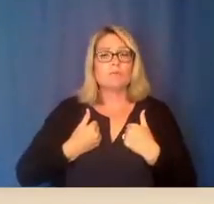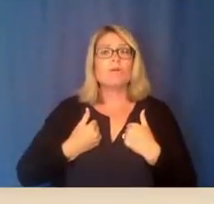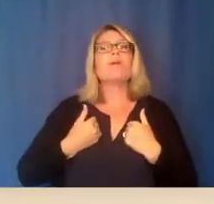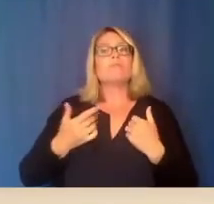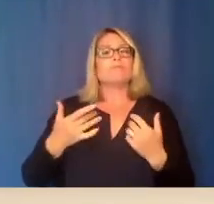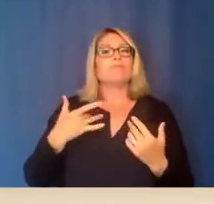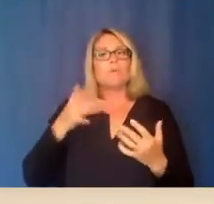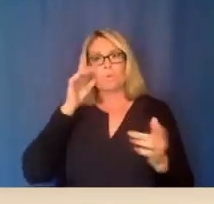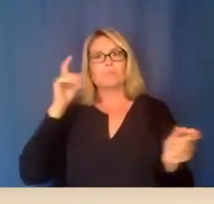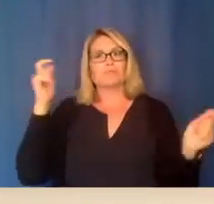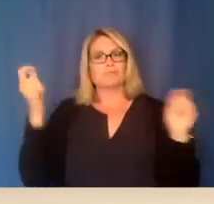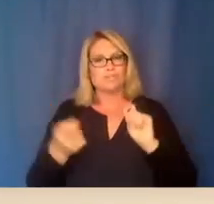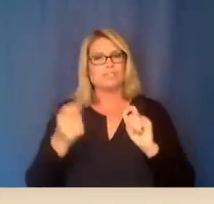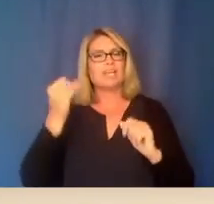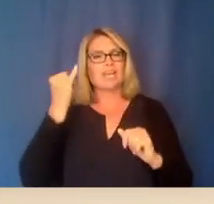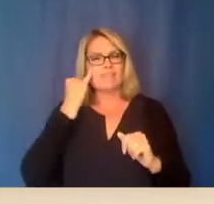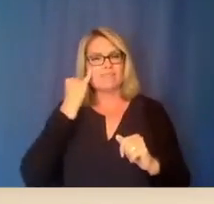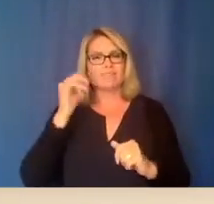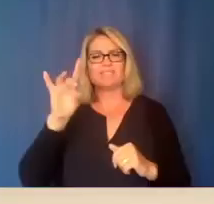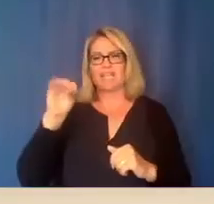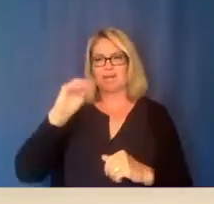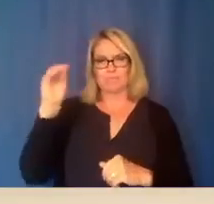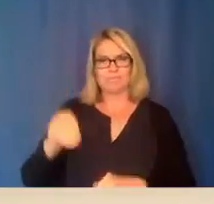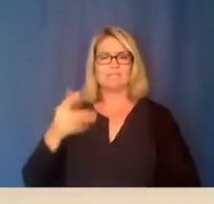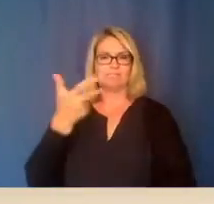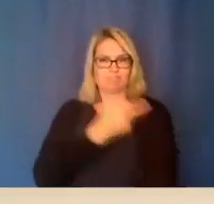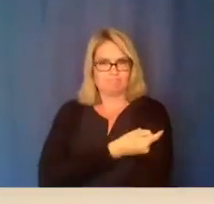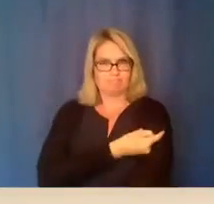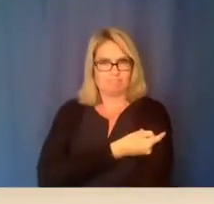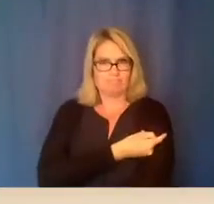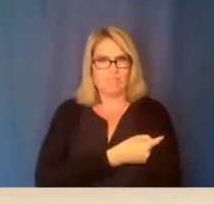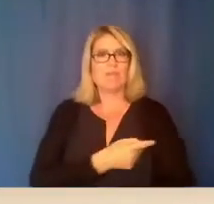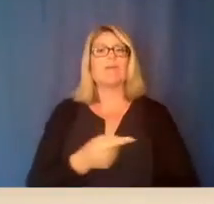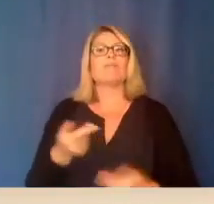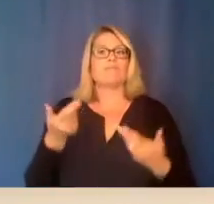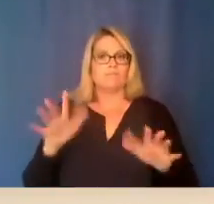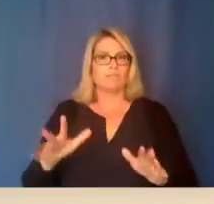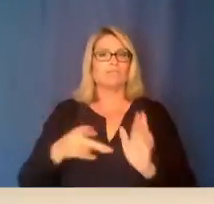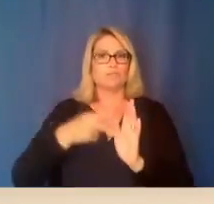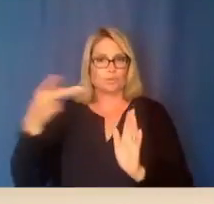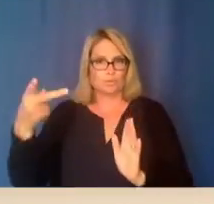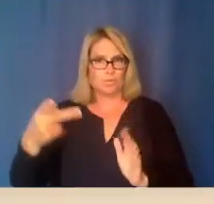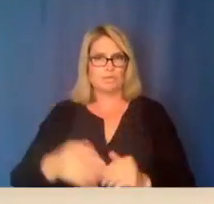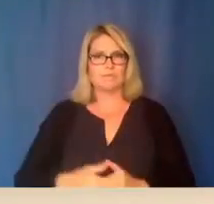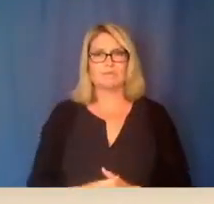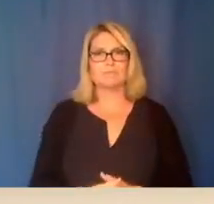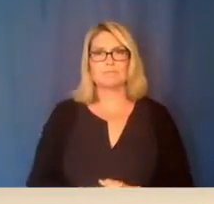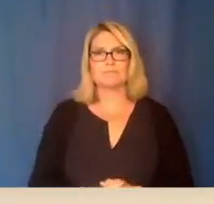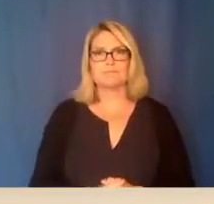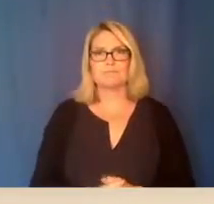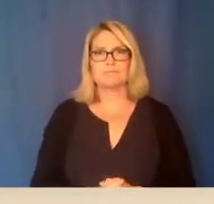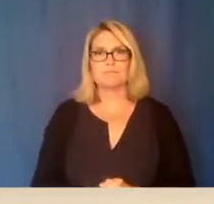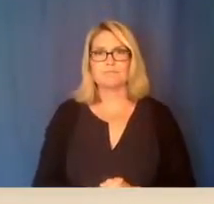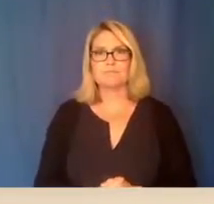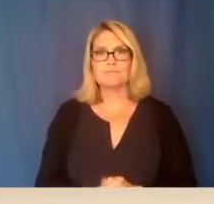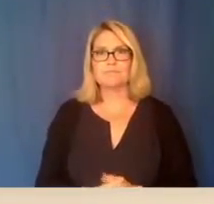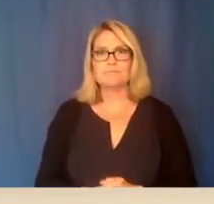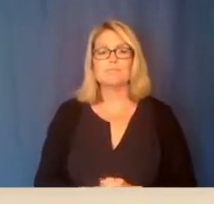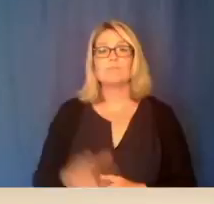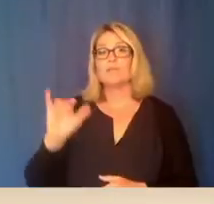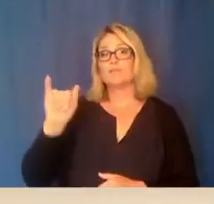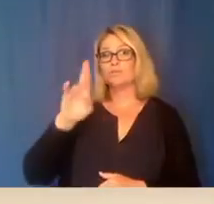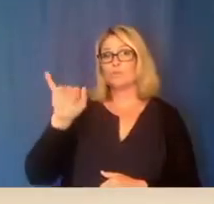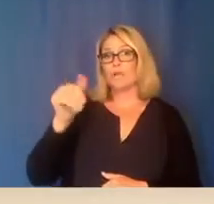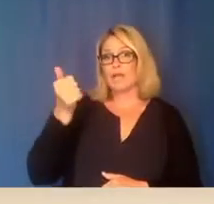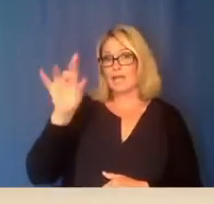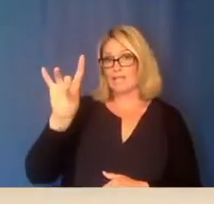having at least 80% of PI residents immunized with 2 doses of vaccine. On July 18th, which is